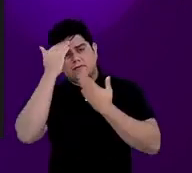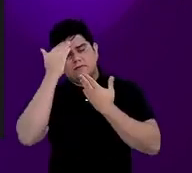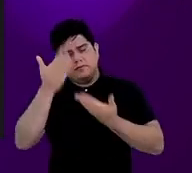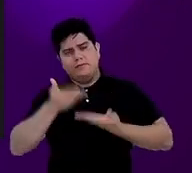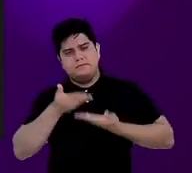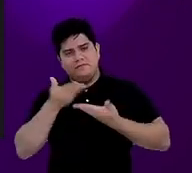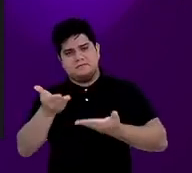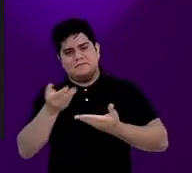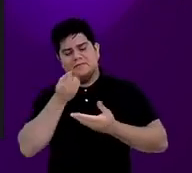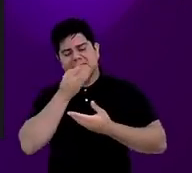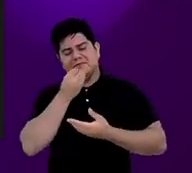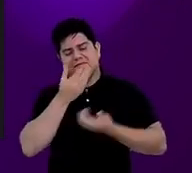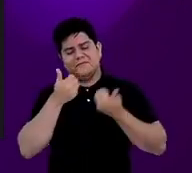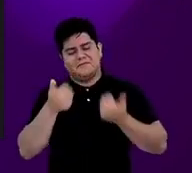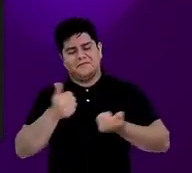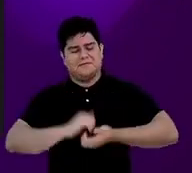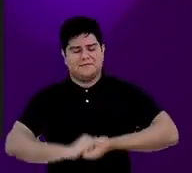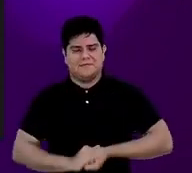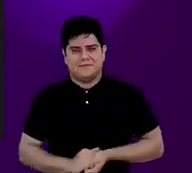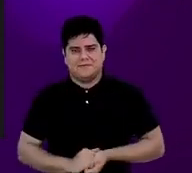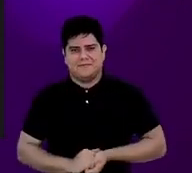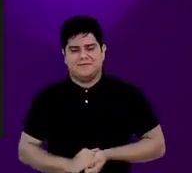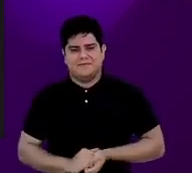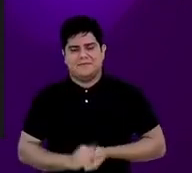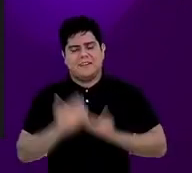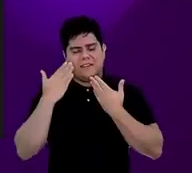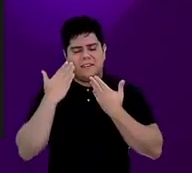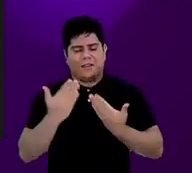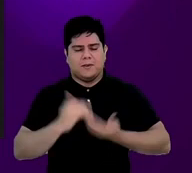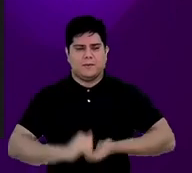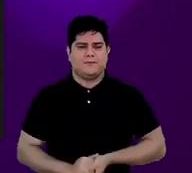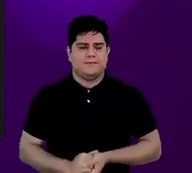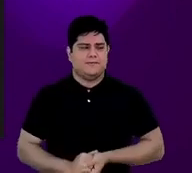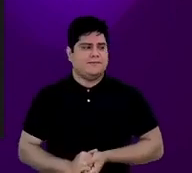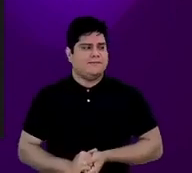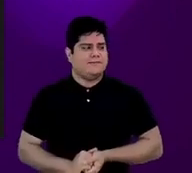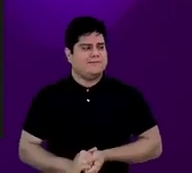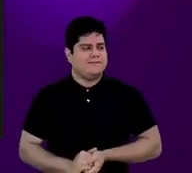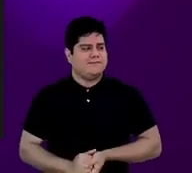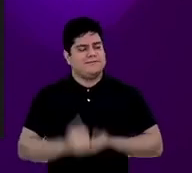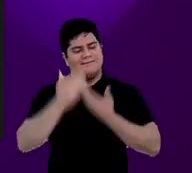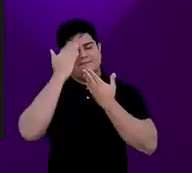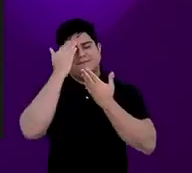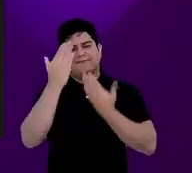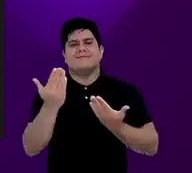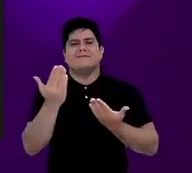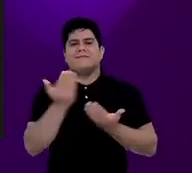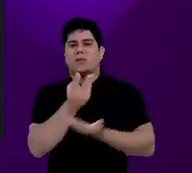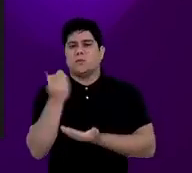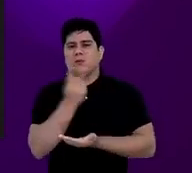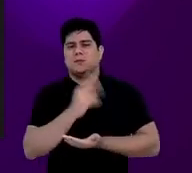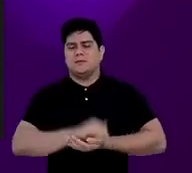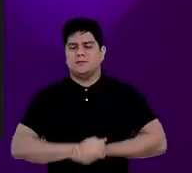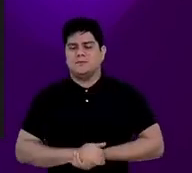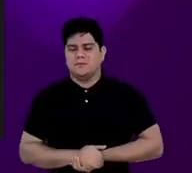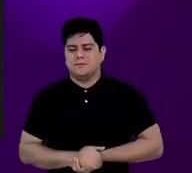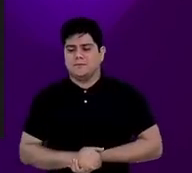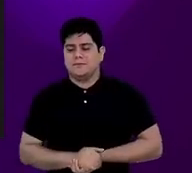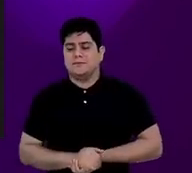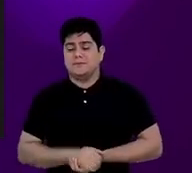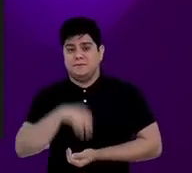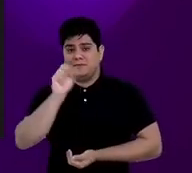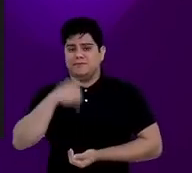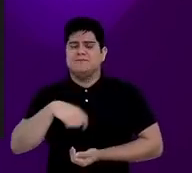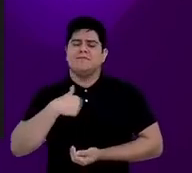I'm very grateful for you. Thank you very much. Thank you very much, Marcelo. And thank you very much,